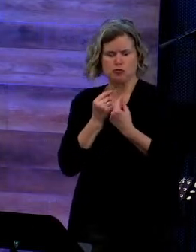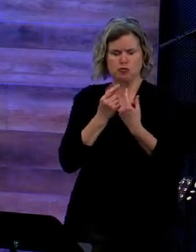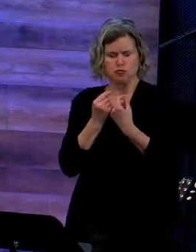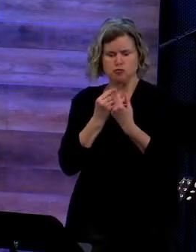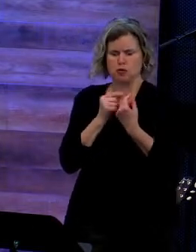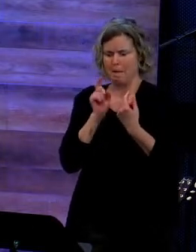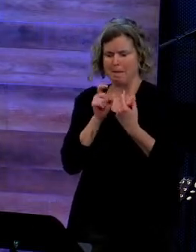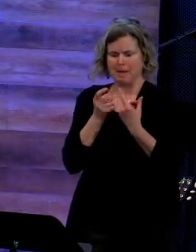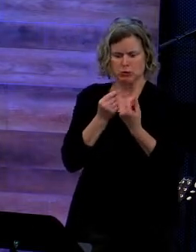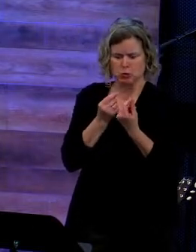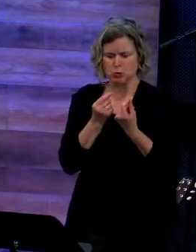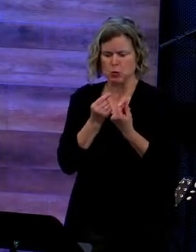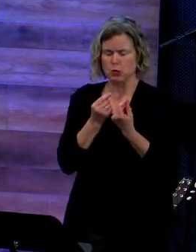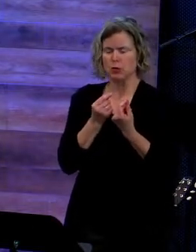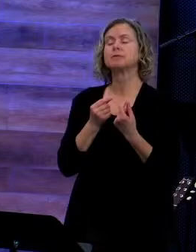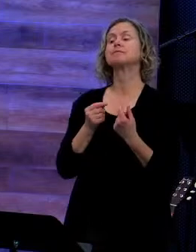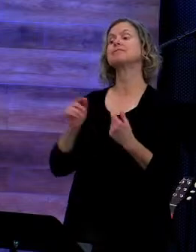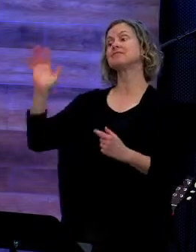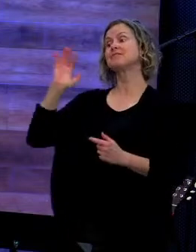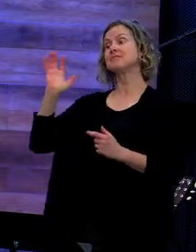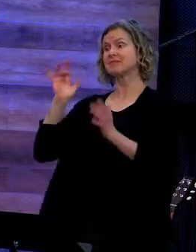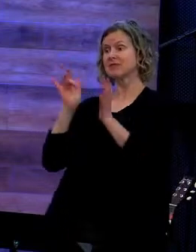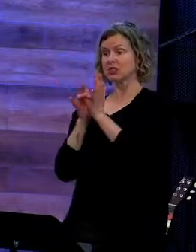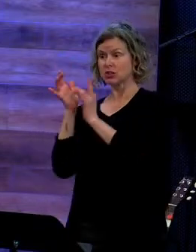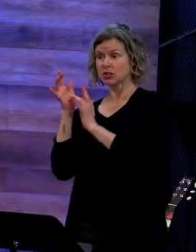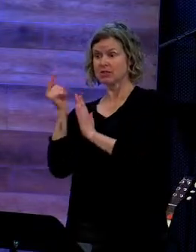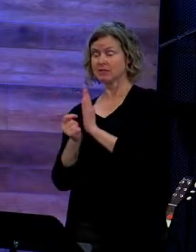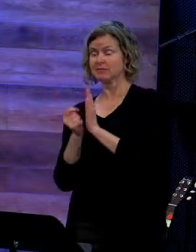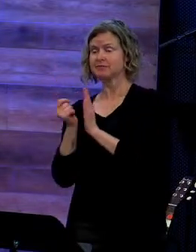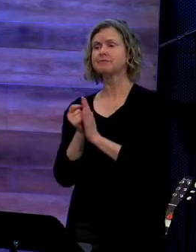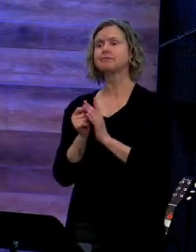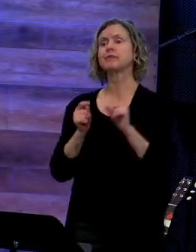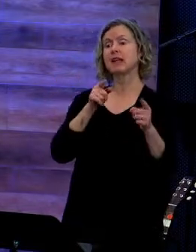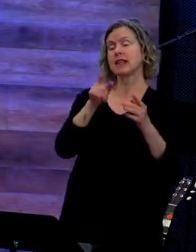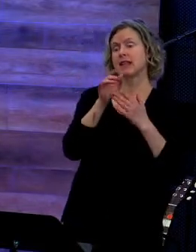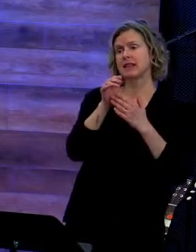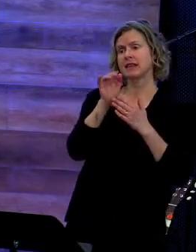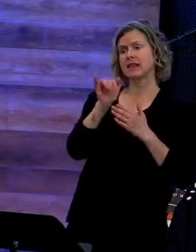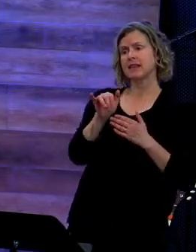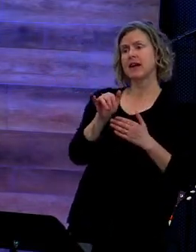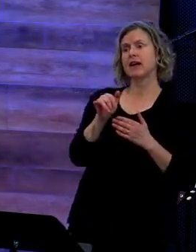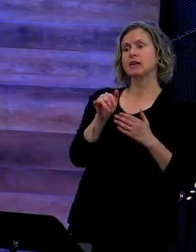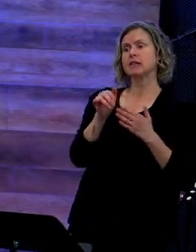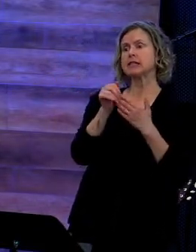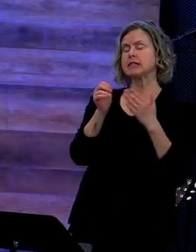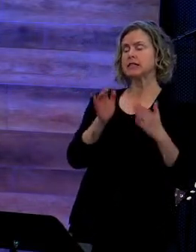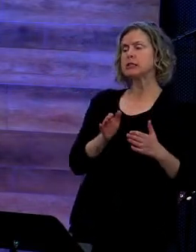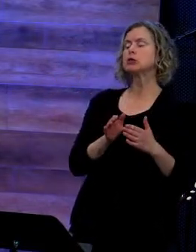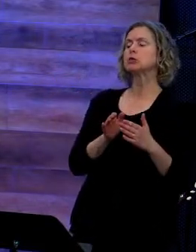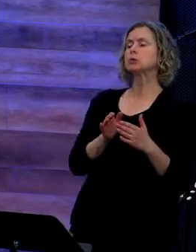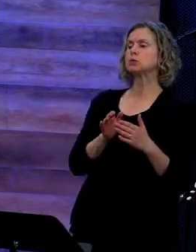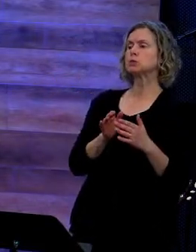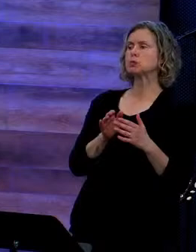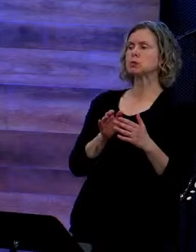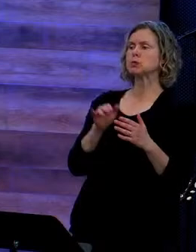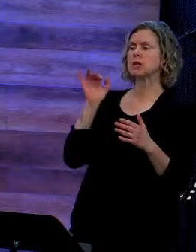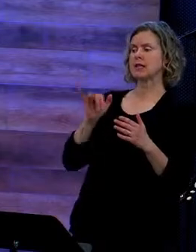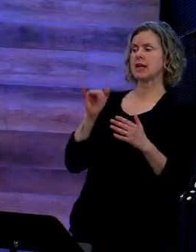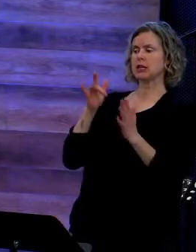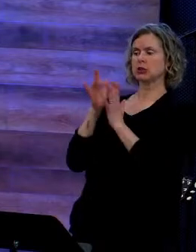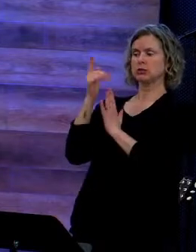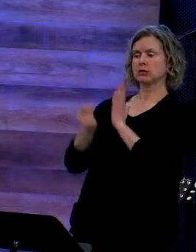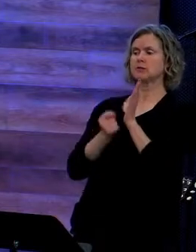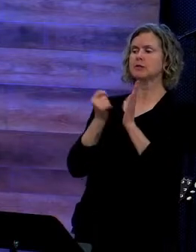some prominent religious leaders who saw this problem, but they taught that the way to find rest was by following